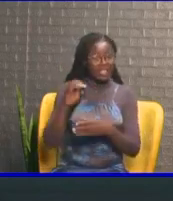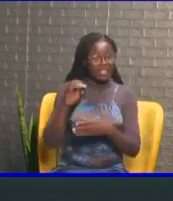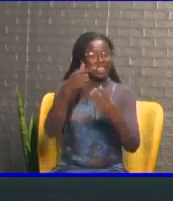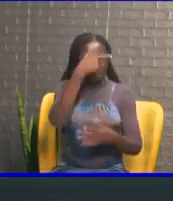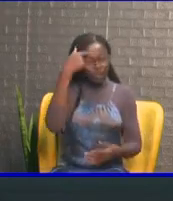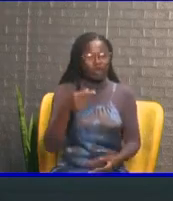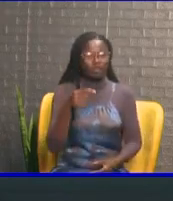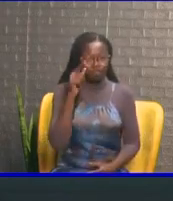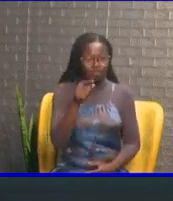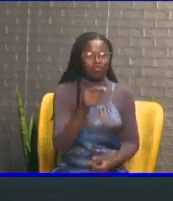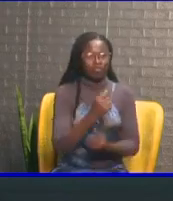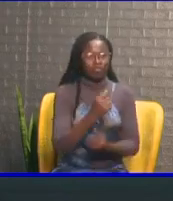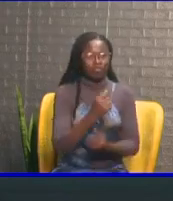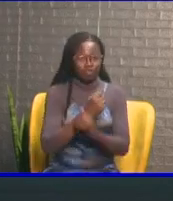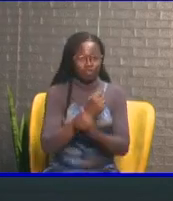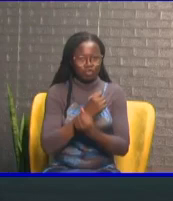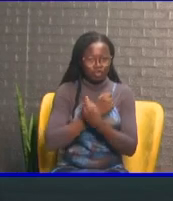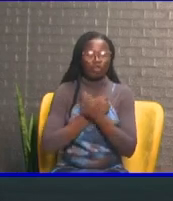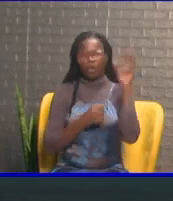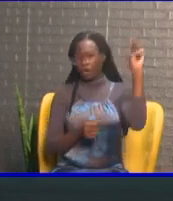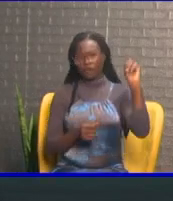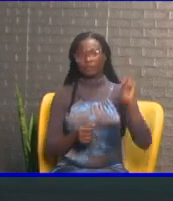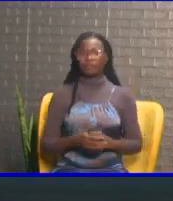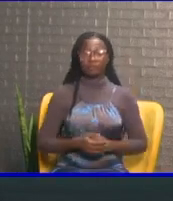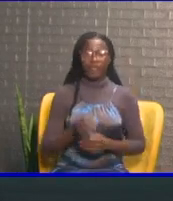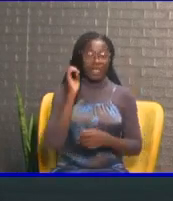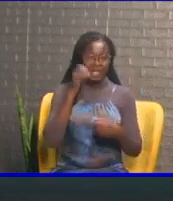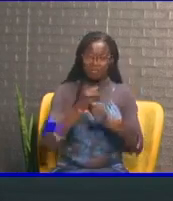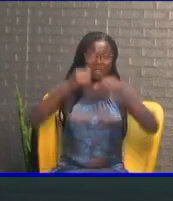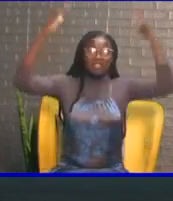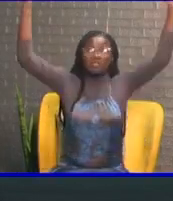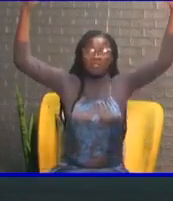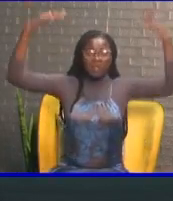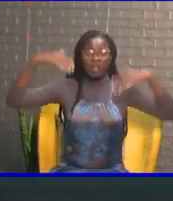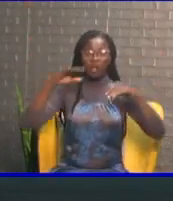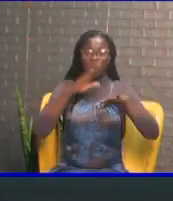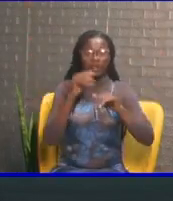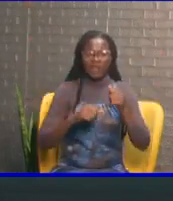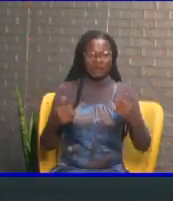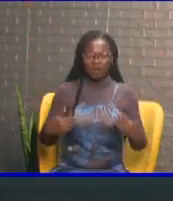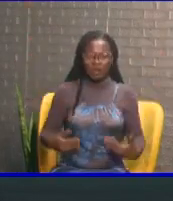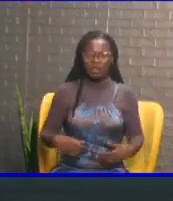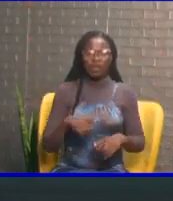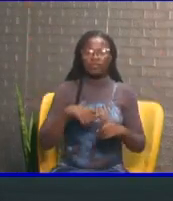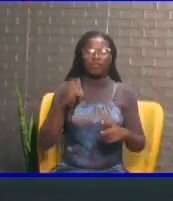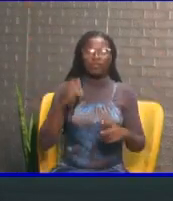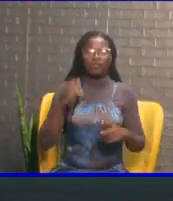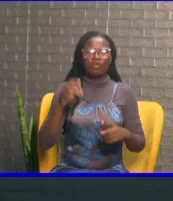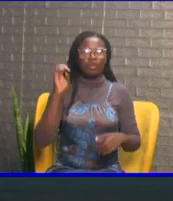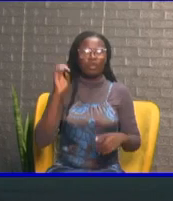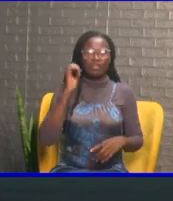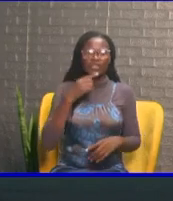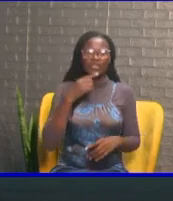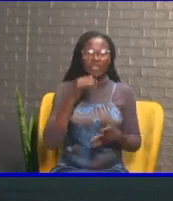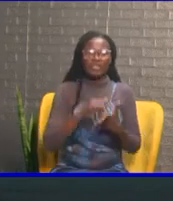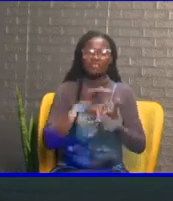Let's not overstretch the message. He causes rain to fall on anybody, but he says, don't give your pearls to the swine, neither cast